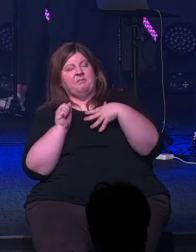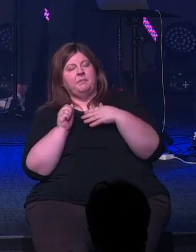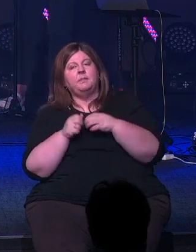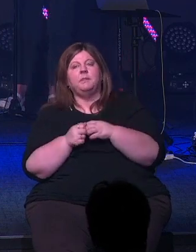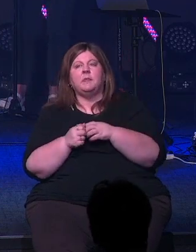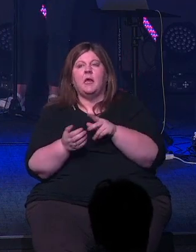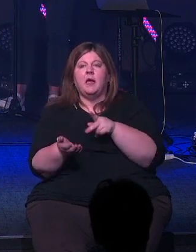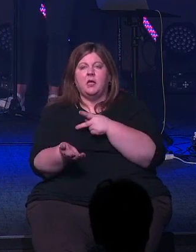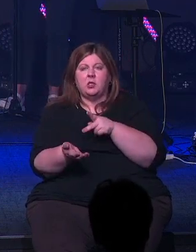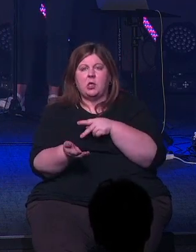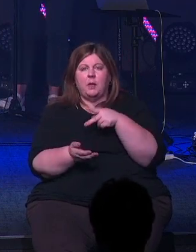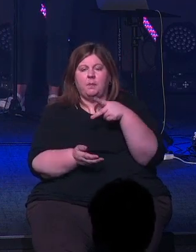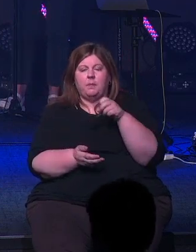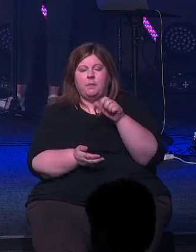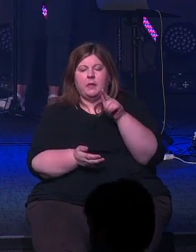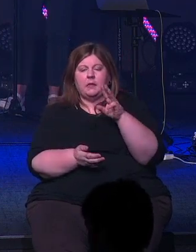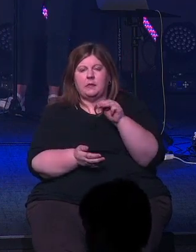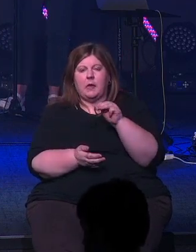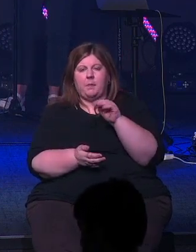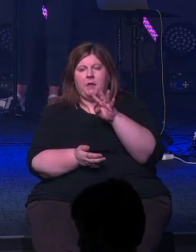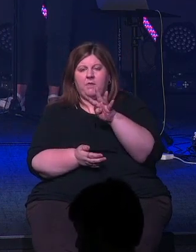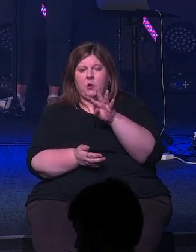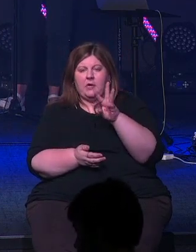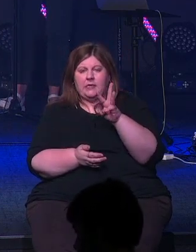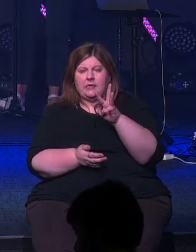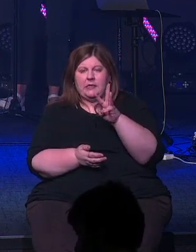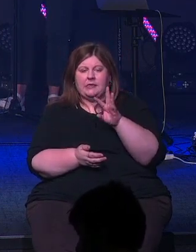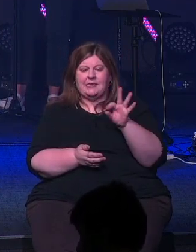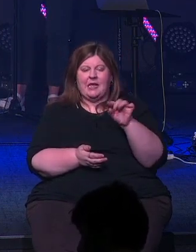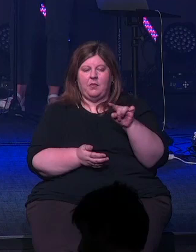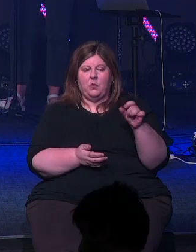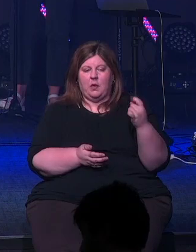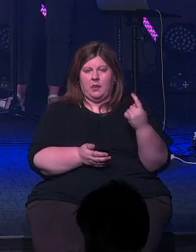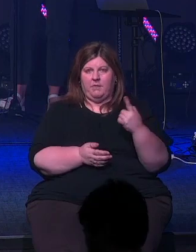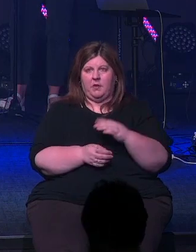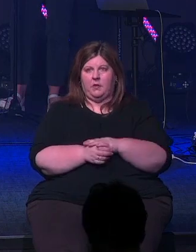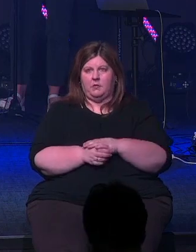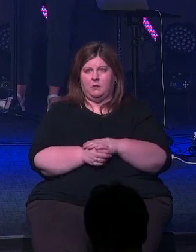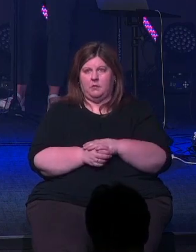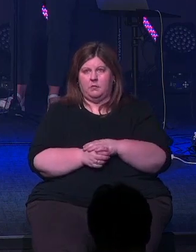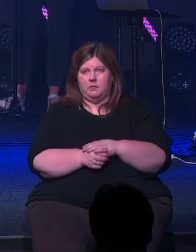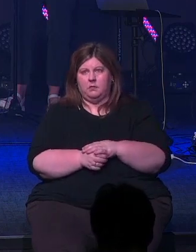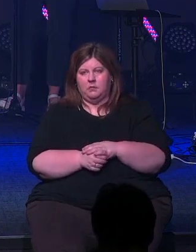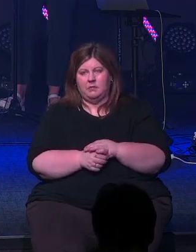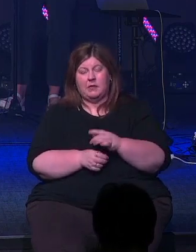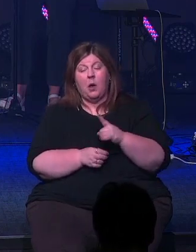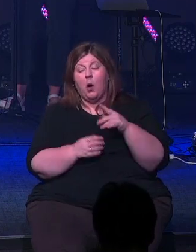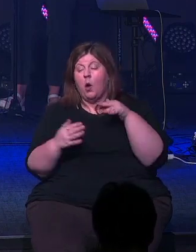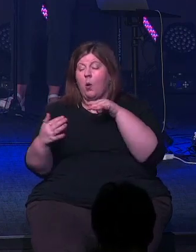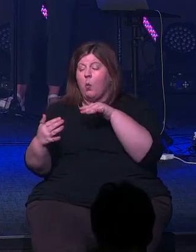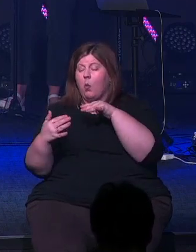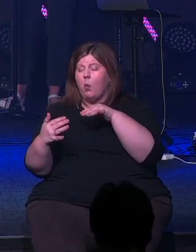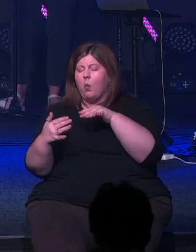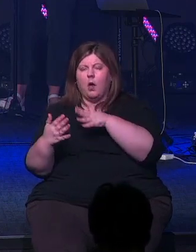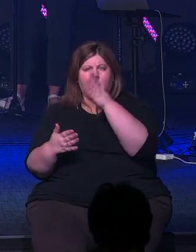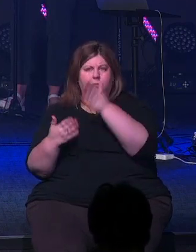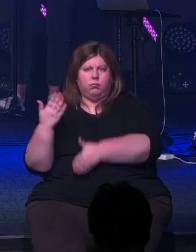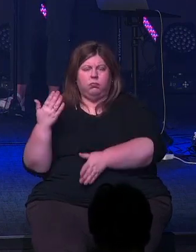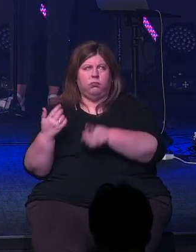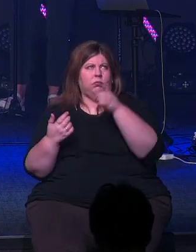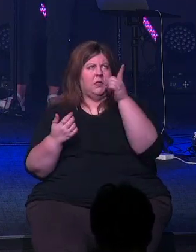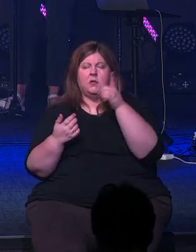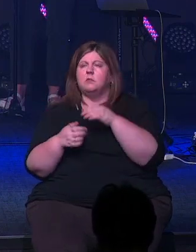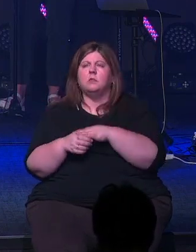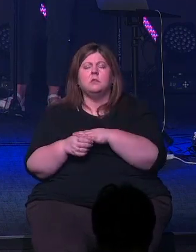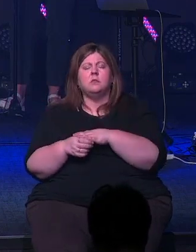Psalm 46, 9 through 11. He makes wars cease to the ends of the earth.